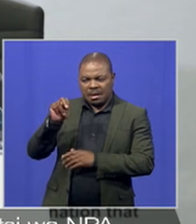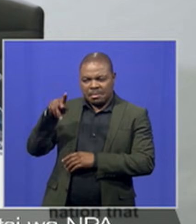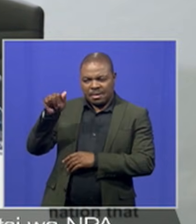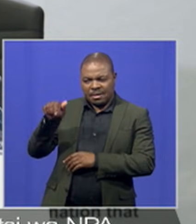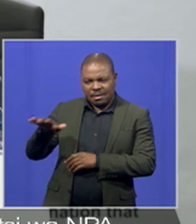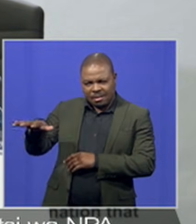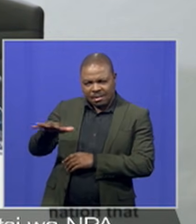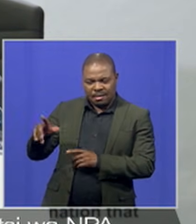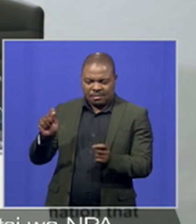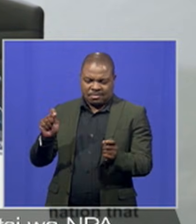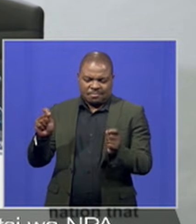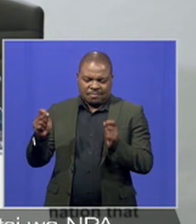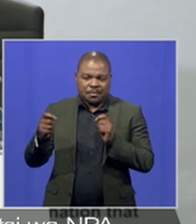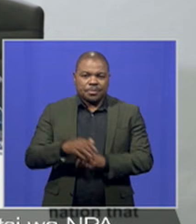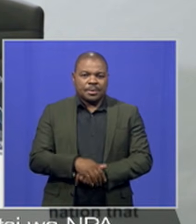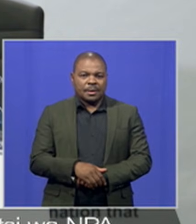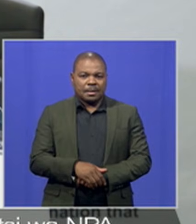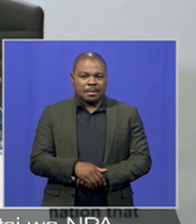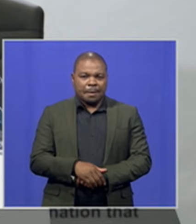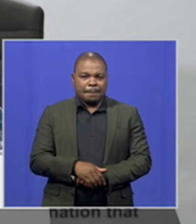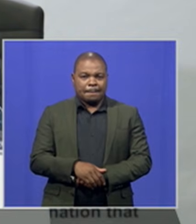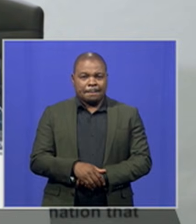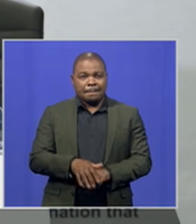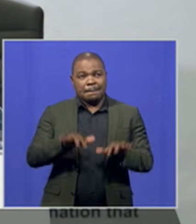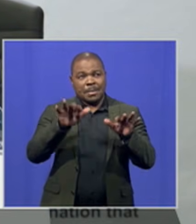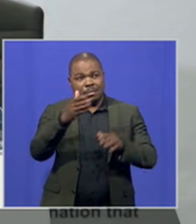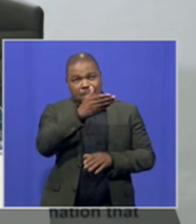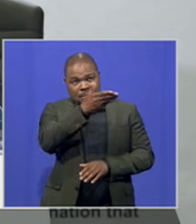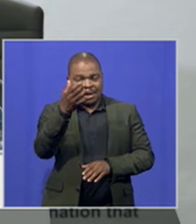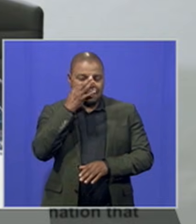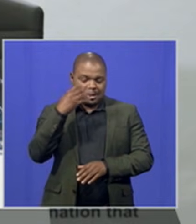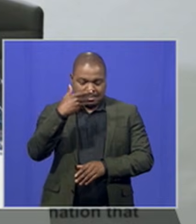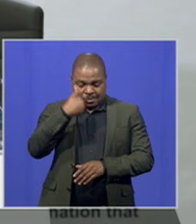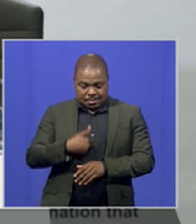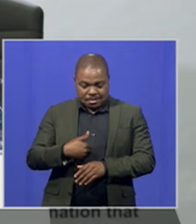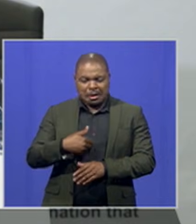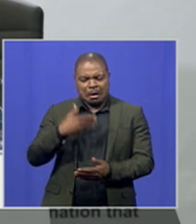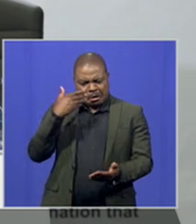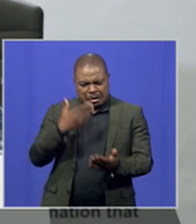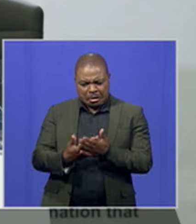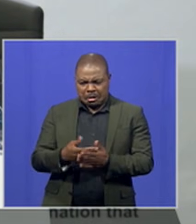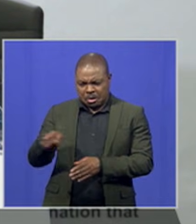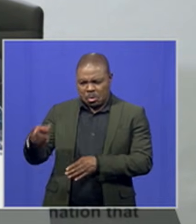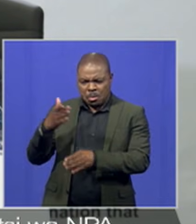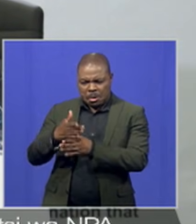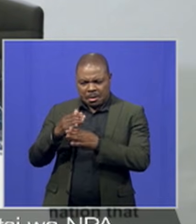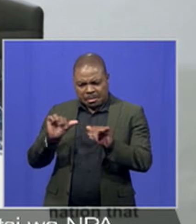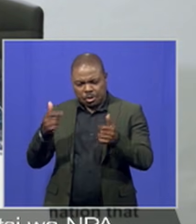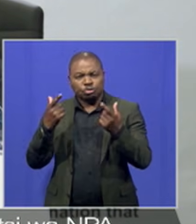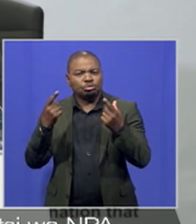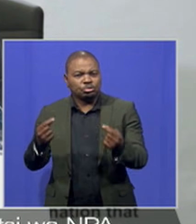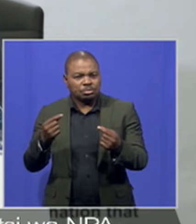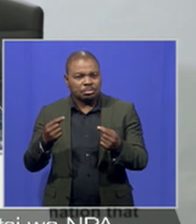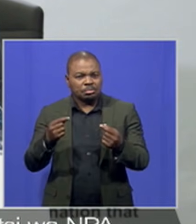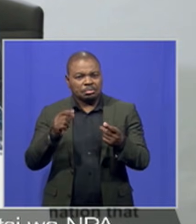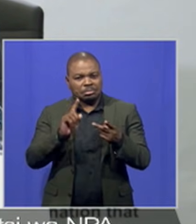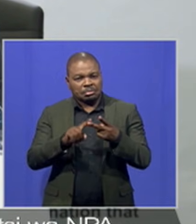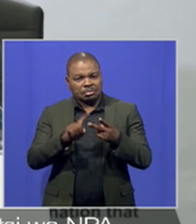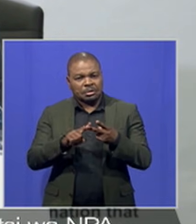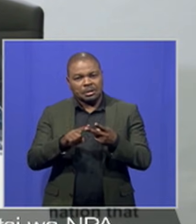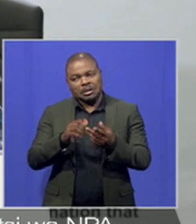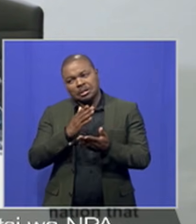NPA. Typically, I am described as the person who will get the job done. There may be some bodies